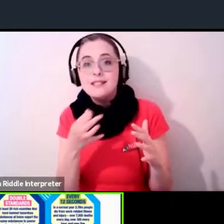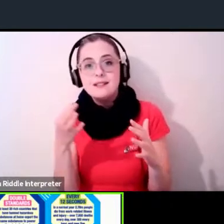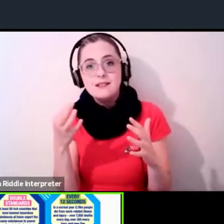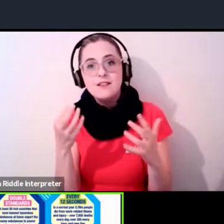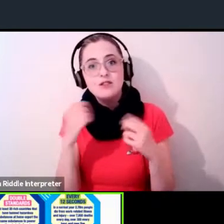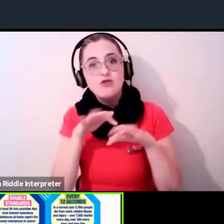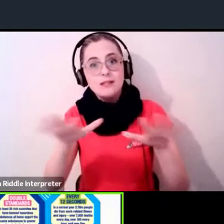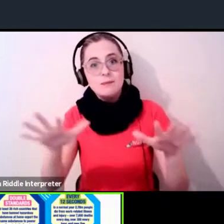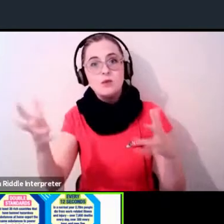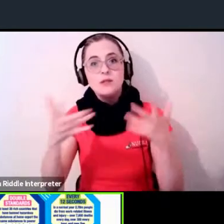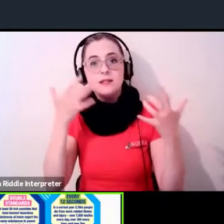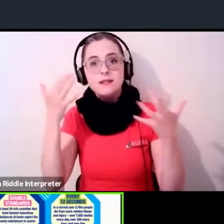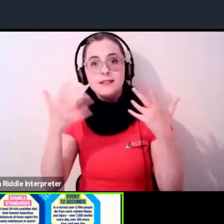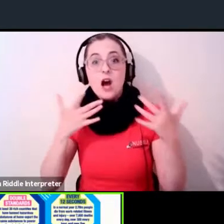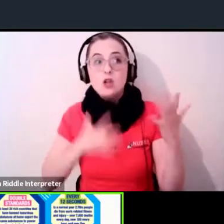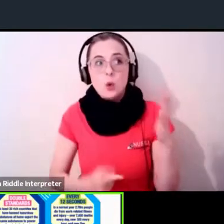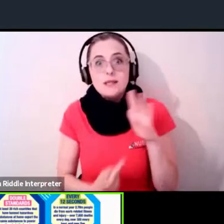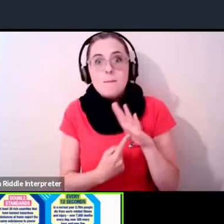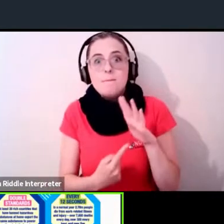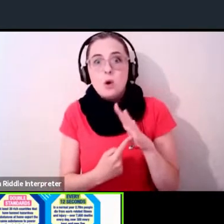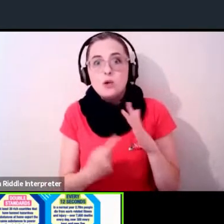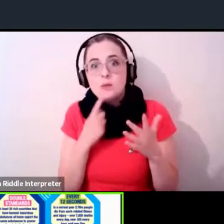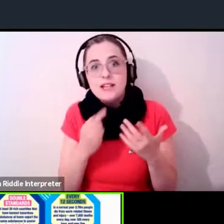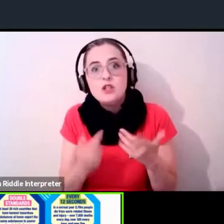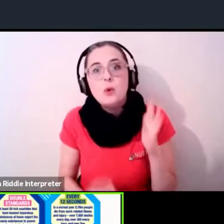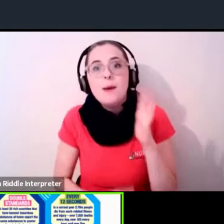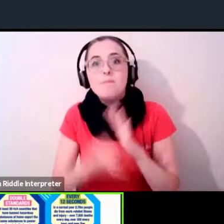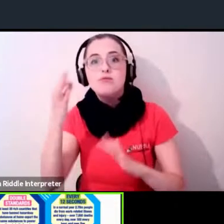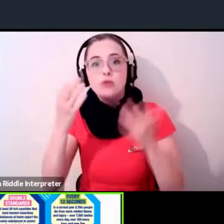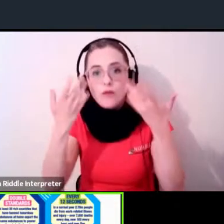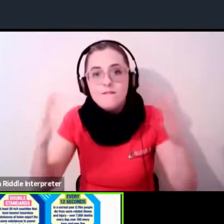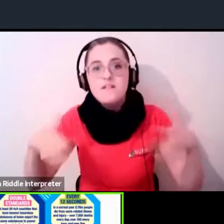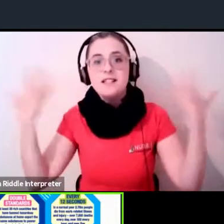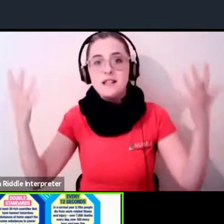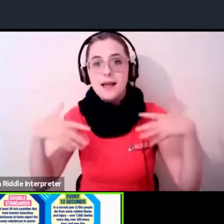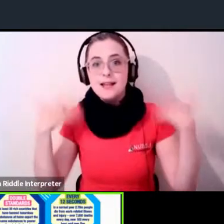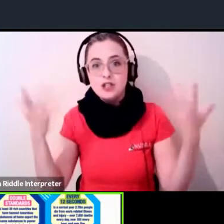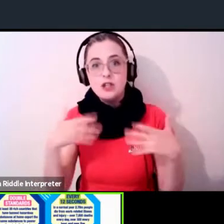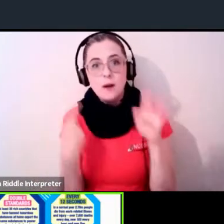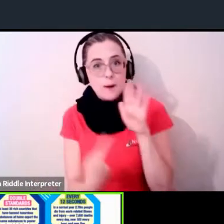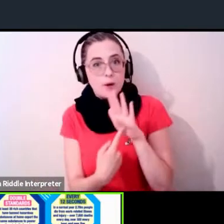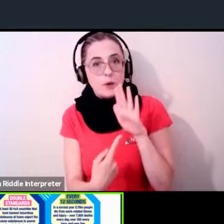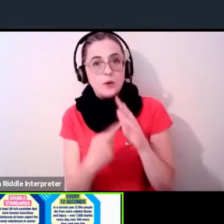airborne and the need to improve ventilation was essential and critical.